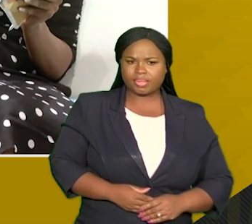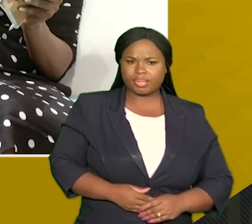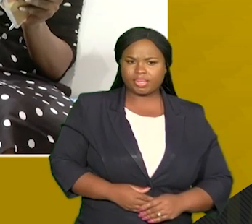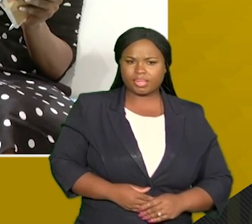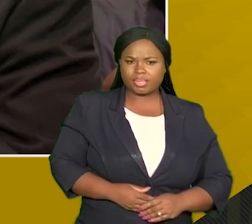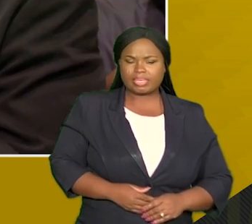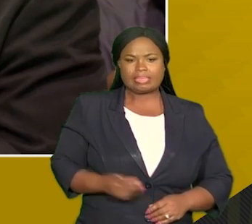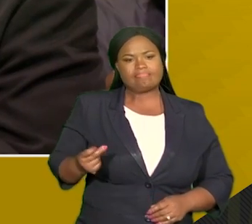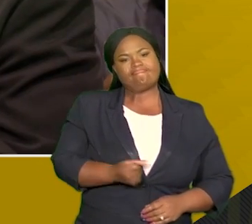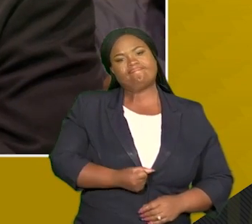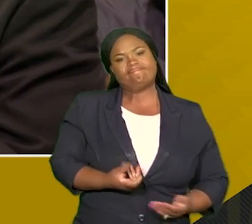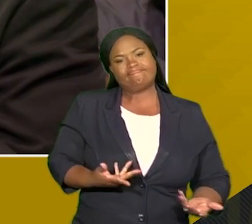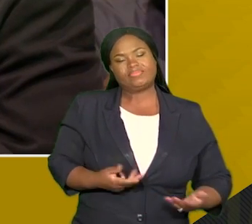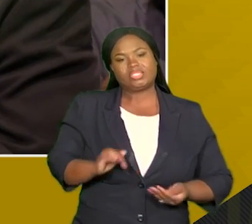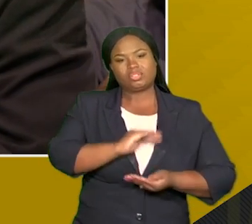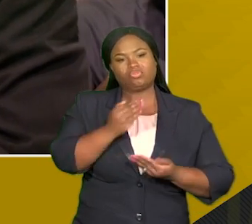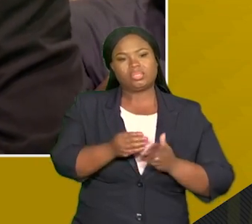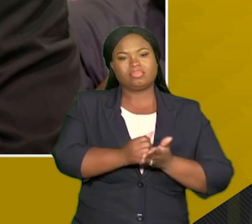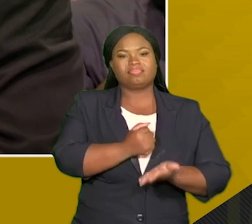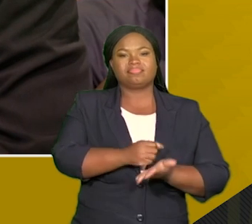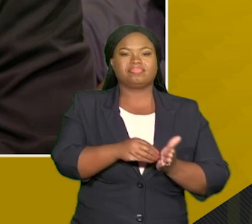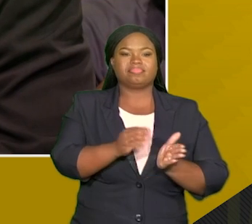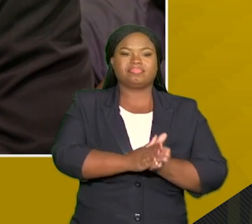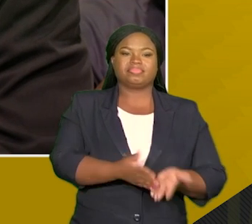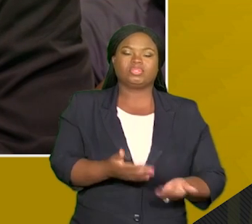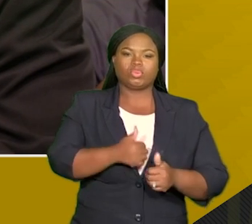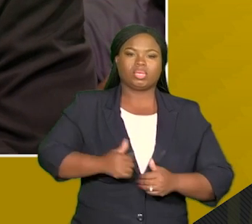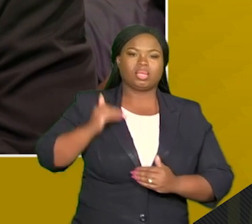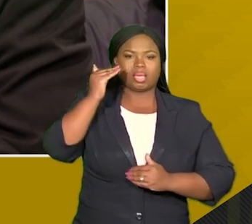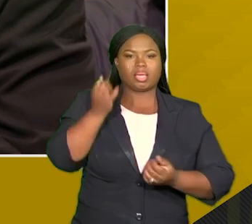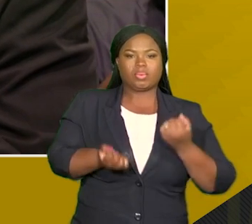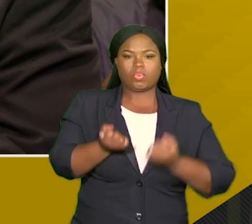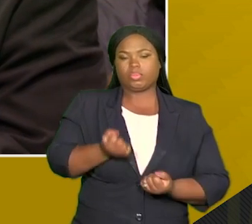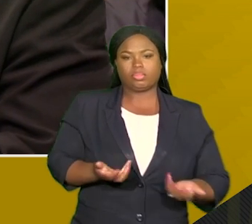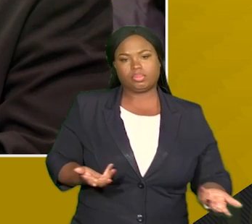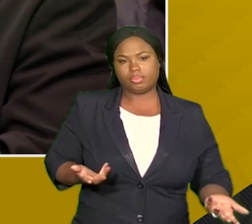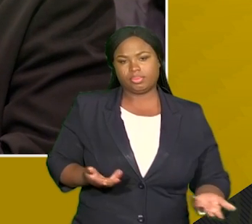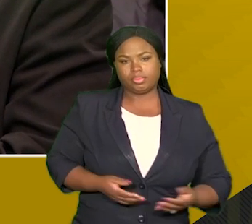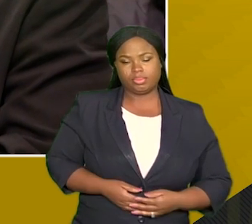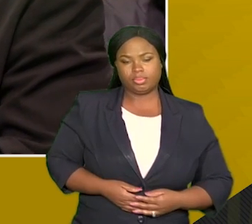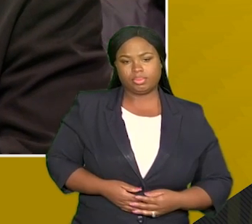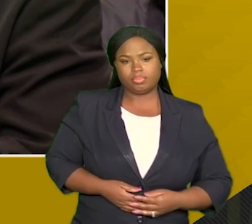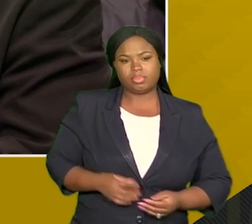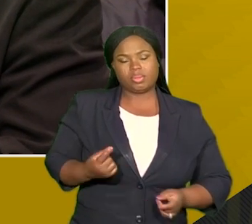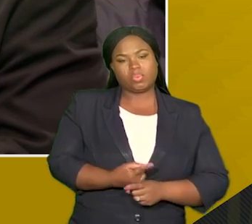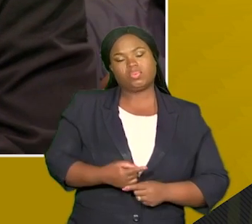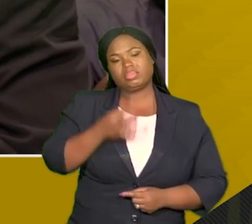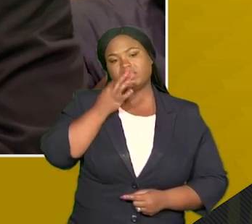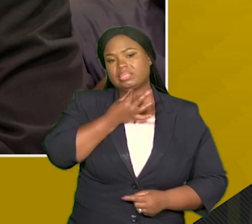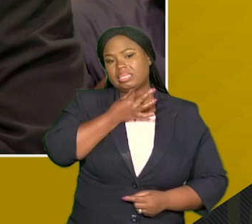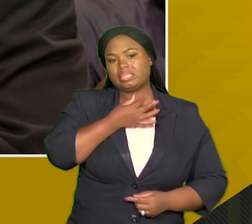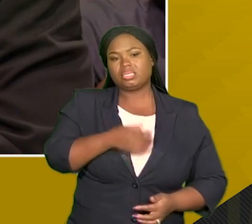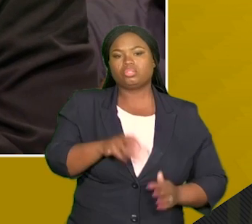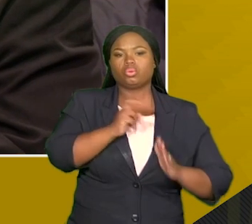Nicolette, regrettably, it's a trust that was registered with the Master of the High Court. So, you know, I always say there's rules and there's